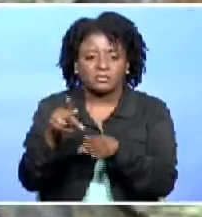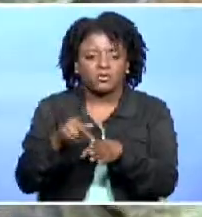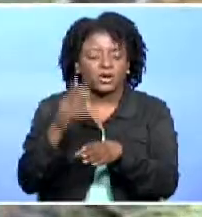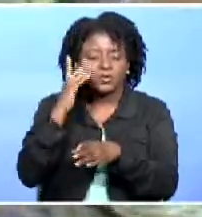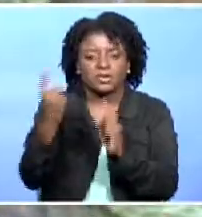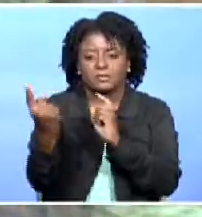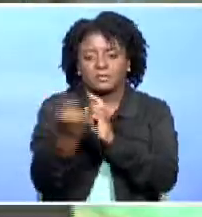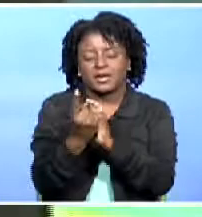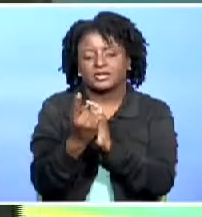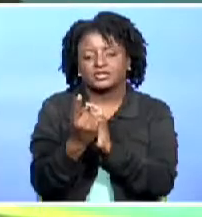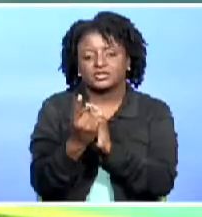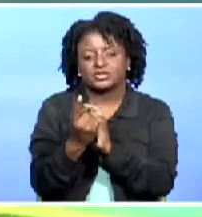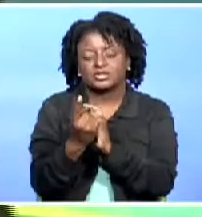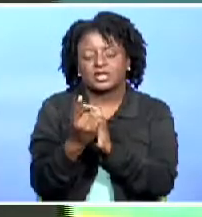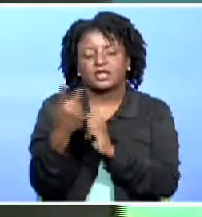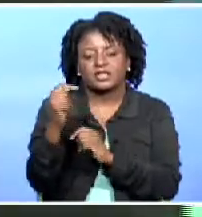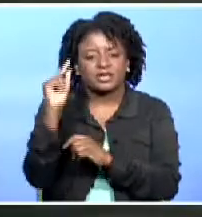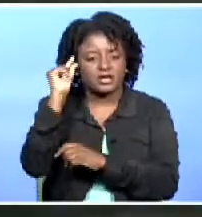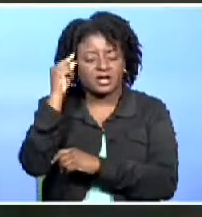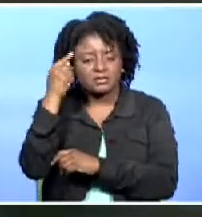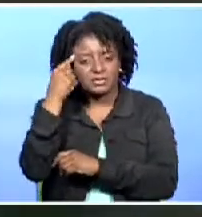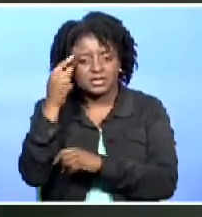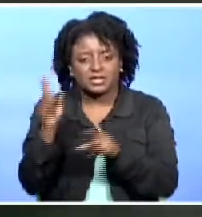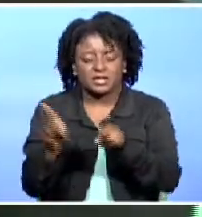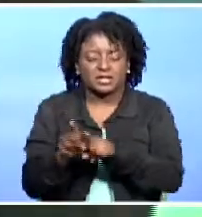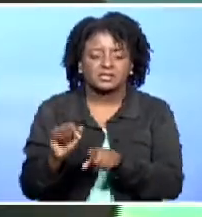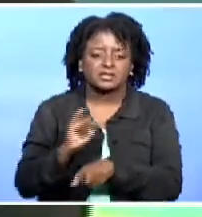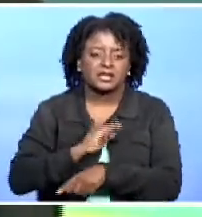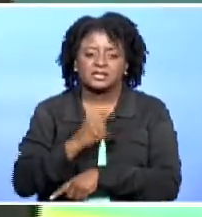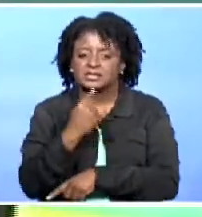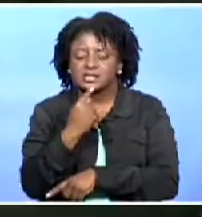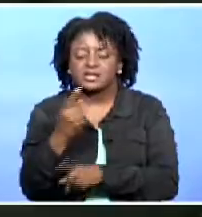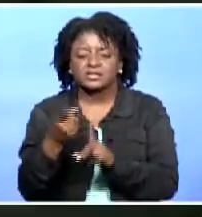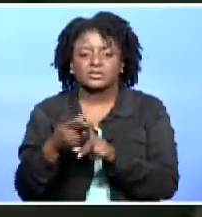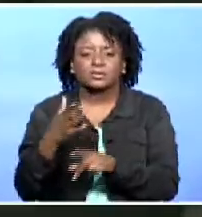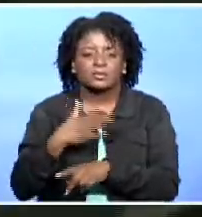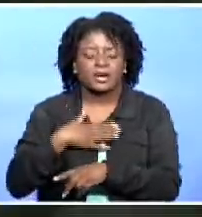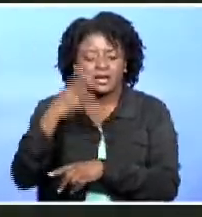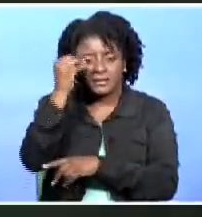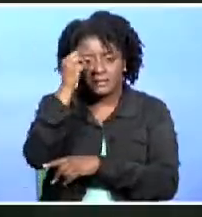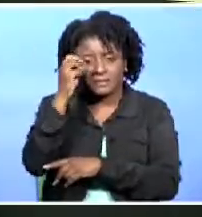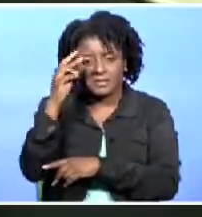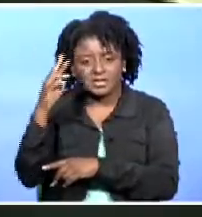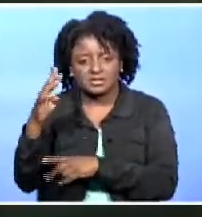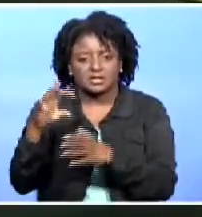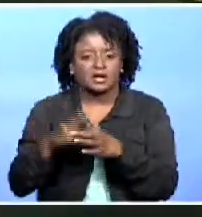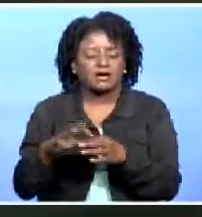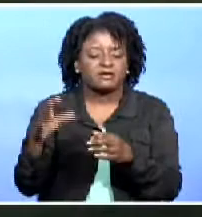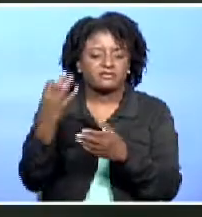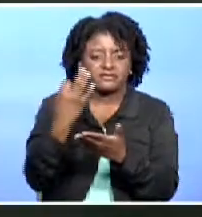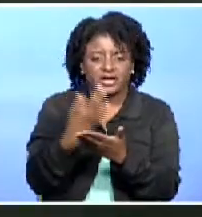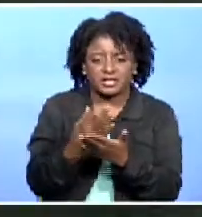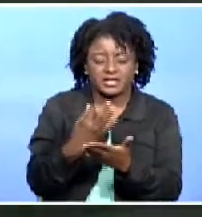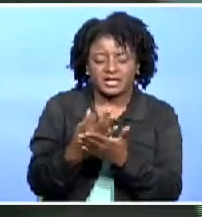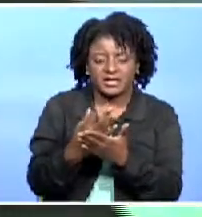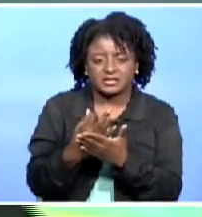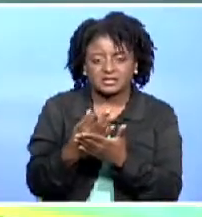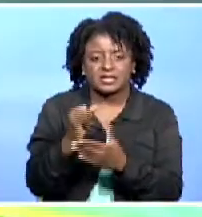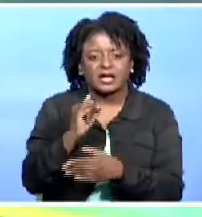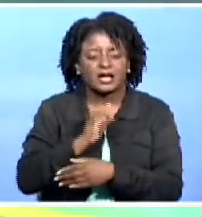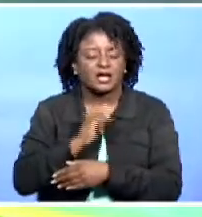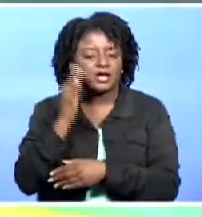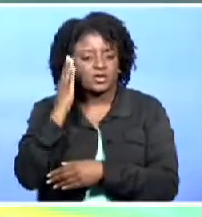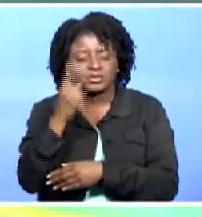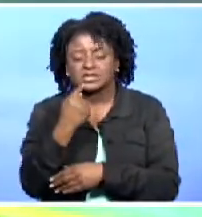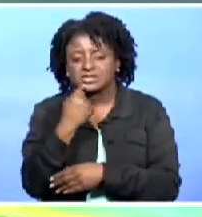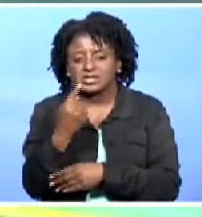government. And just as I said to my Minister of Finance the other day, I'm gonna say